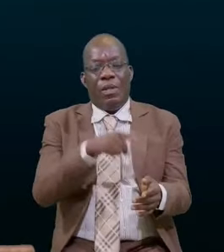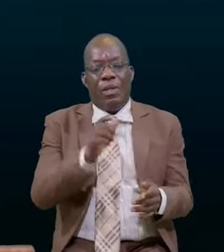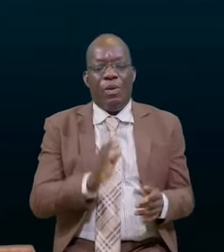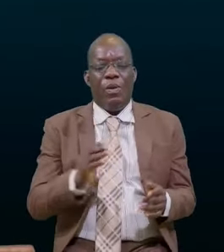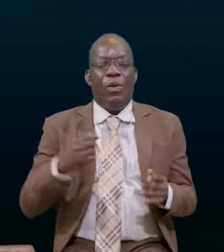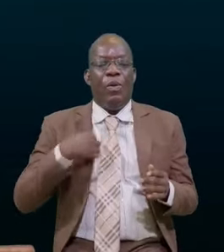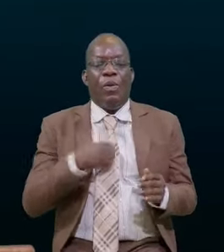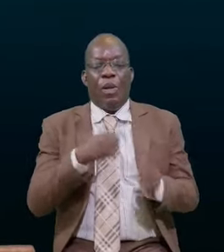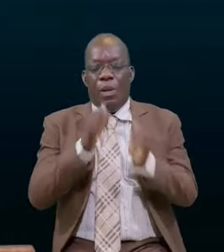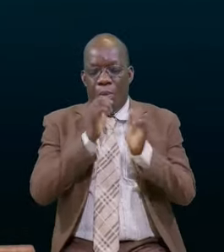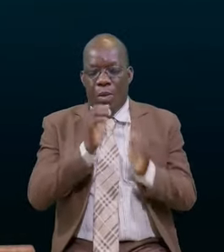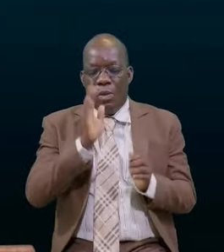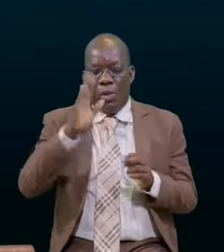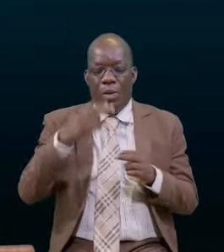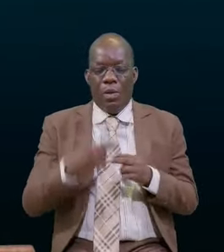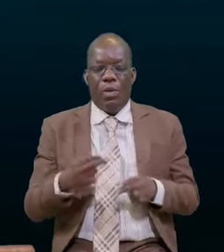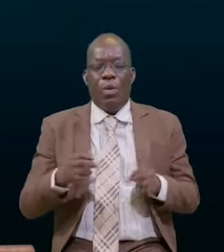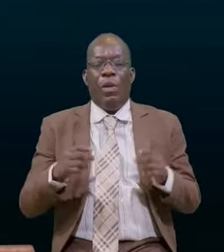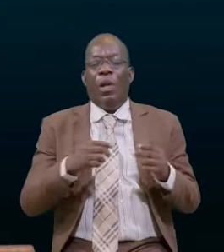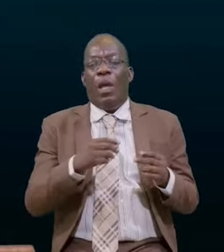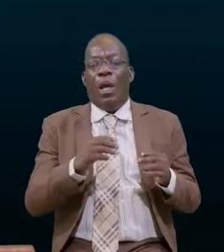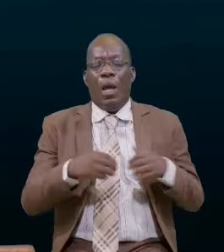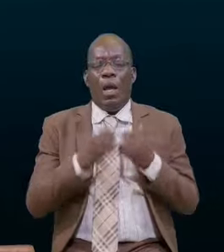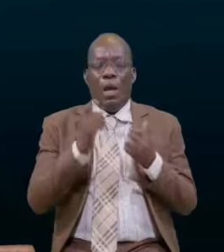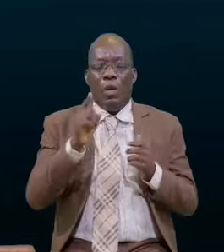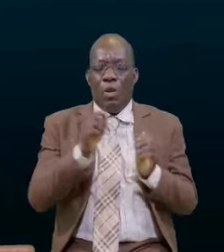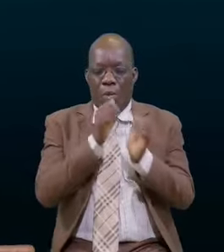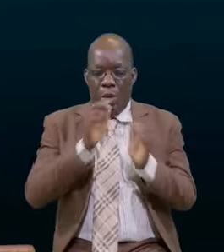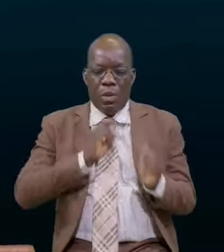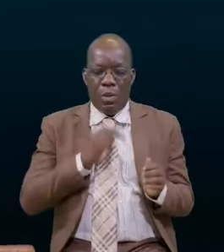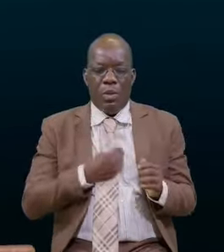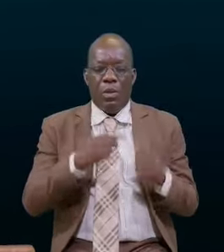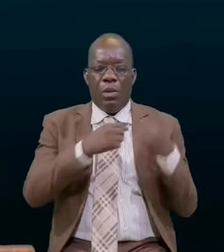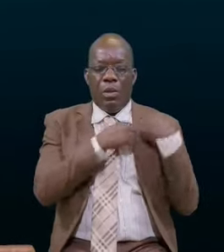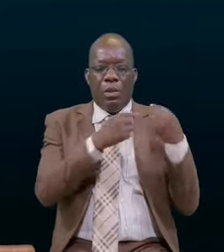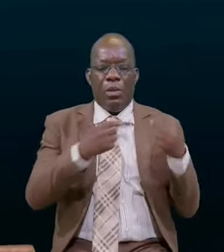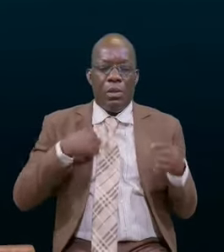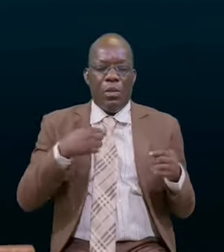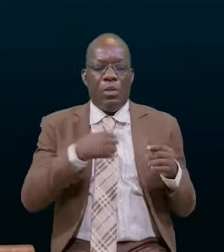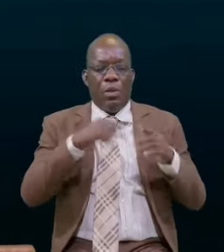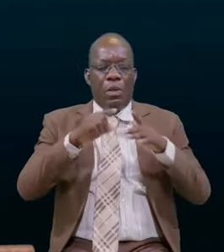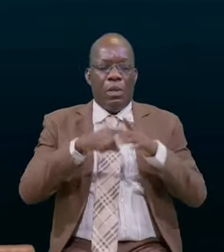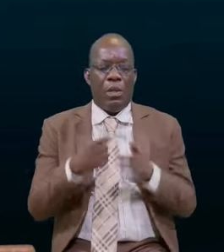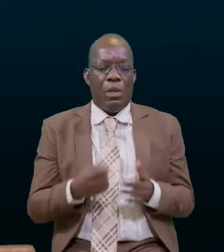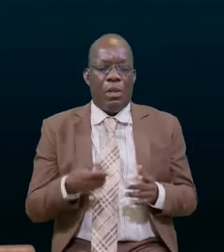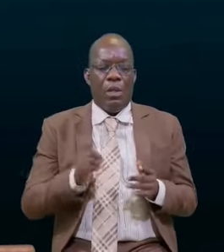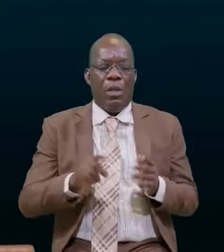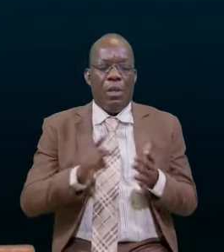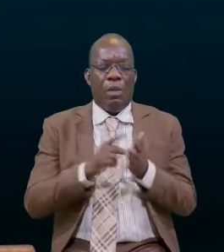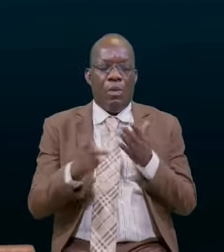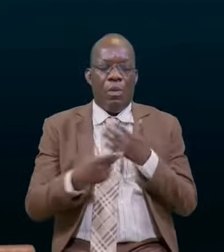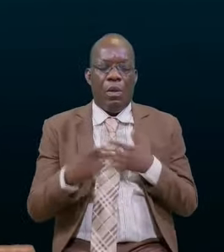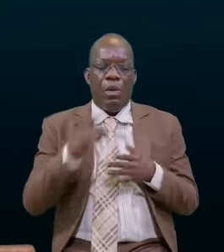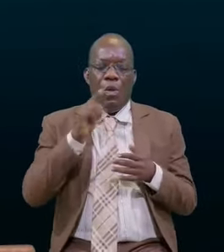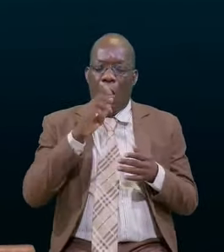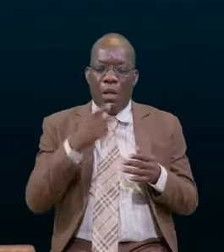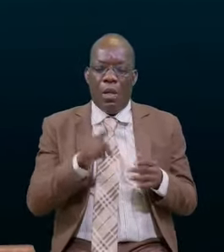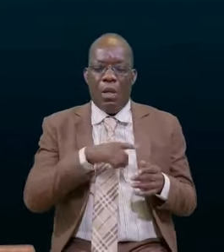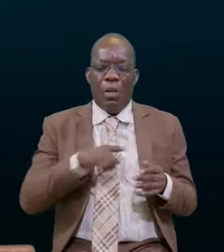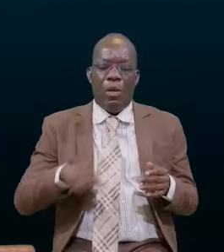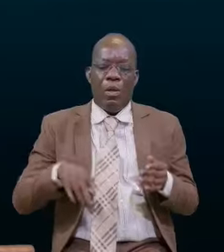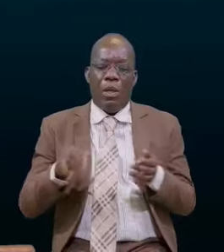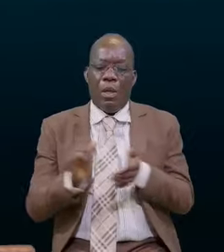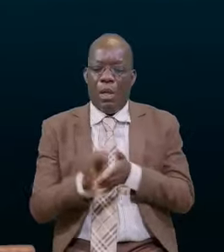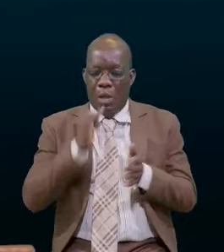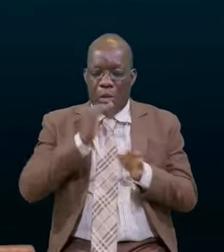since we started this program we thank you because you are the Lord who is all sufficient for us Jesus th Son of